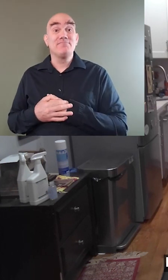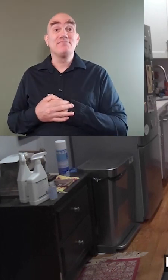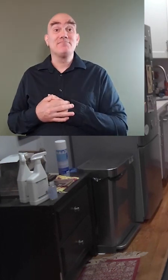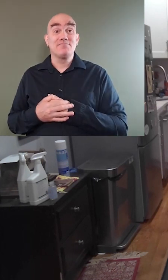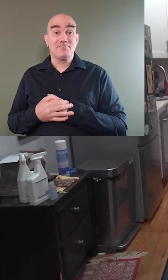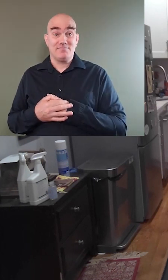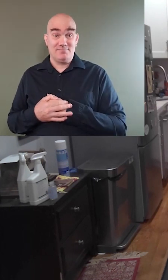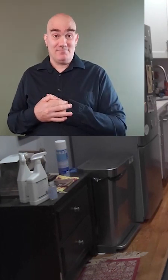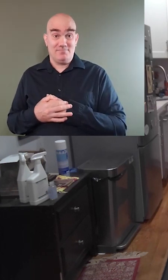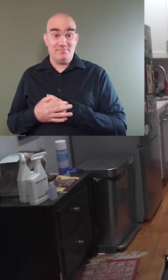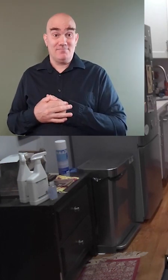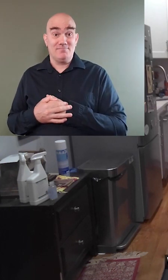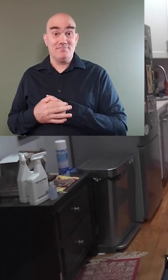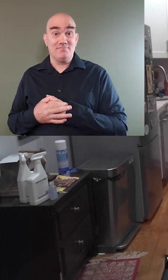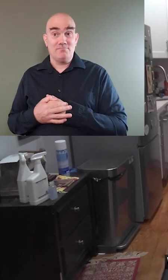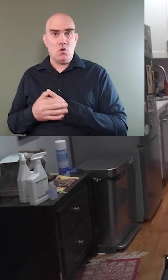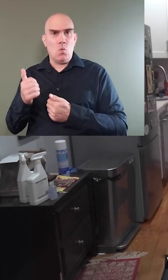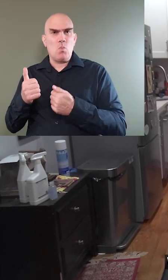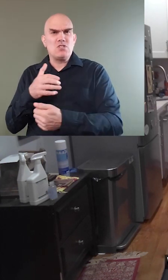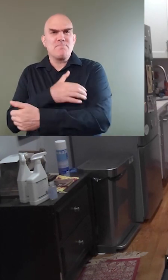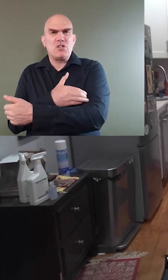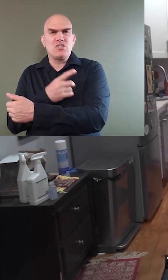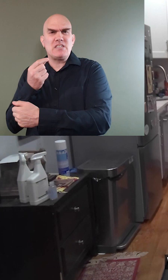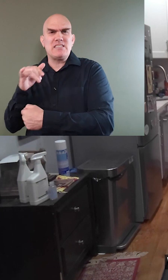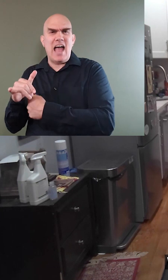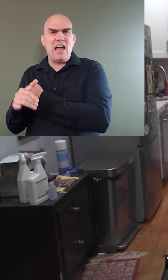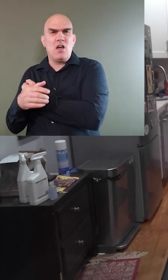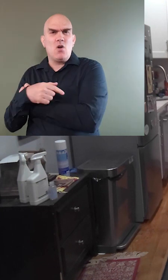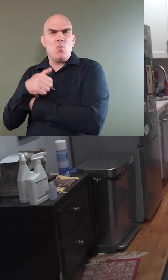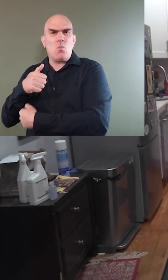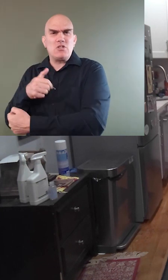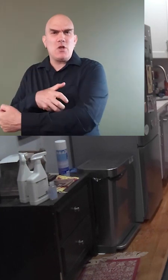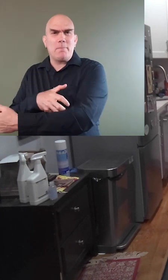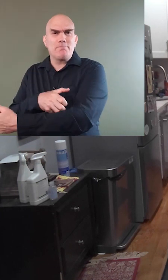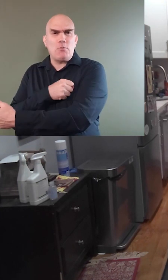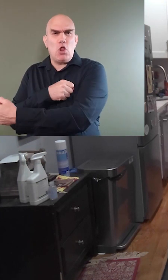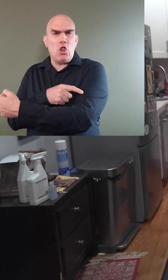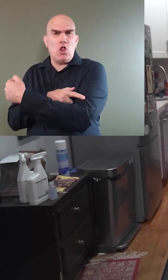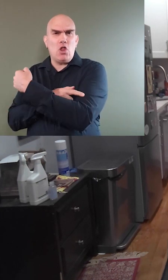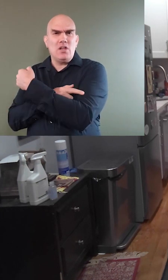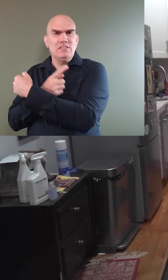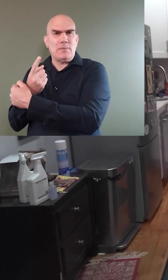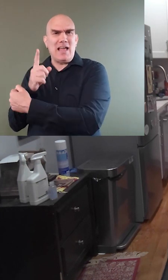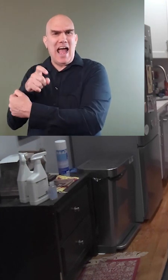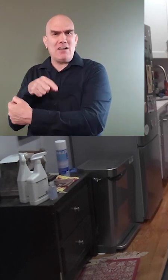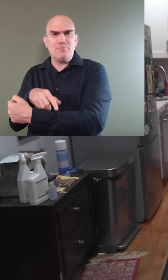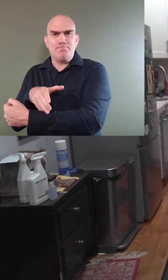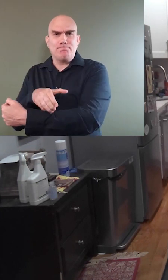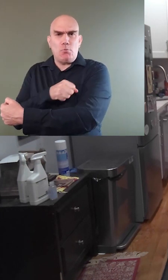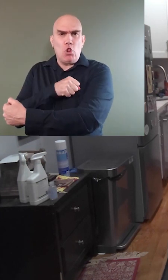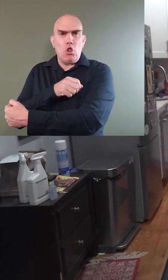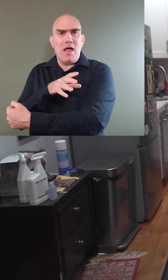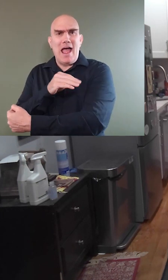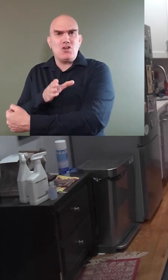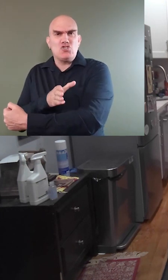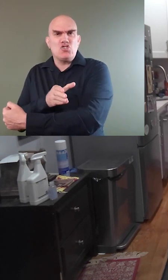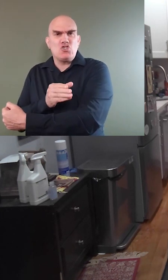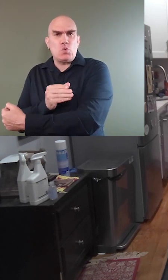it. What muscle does that? Something